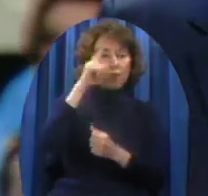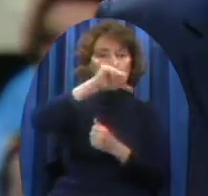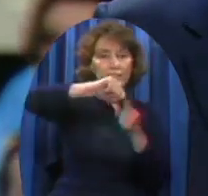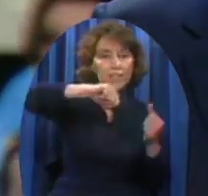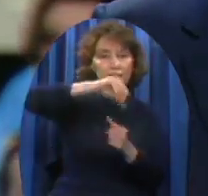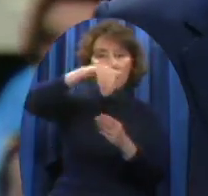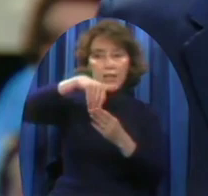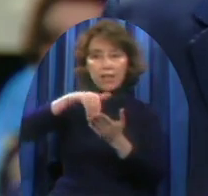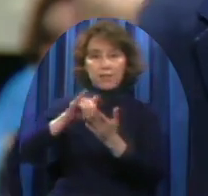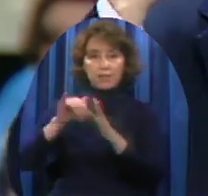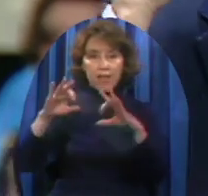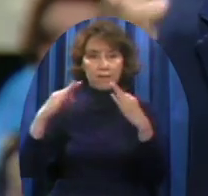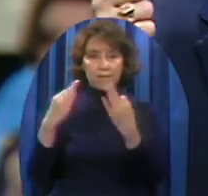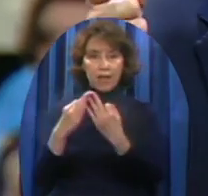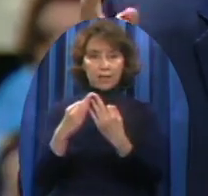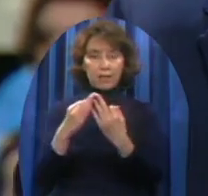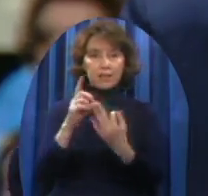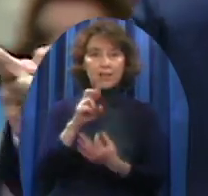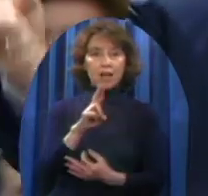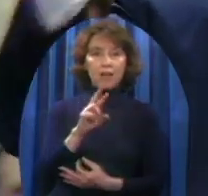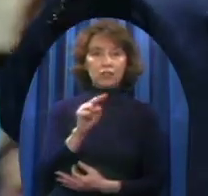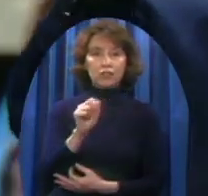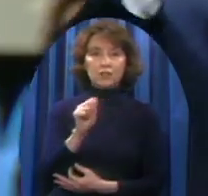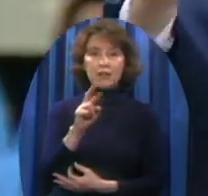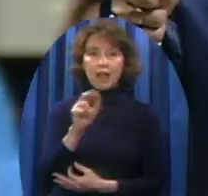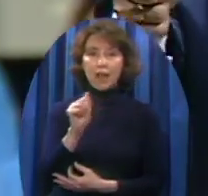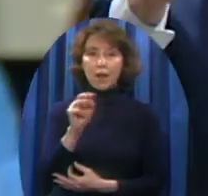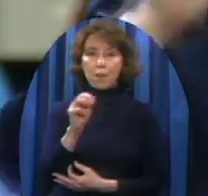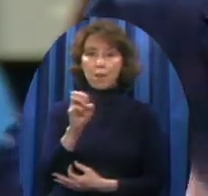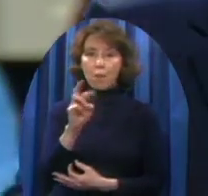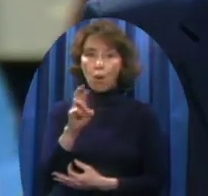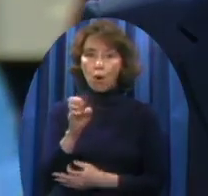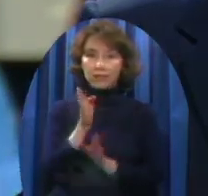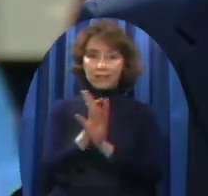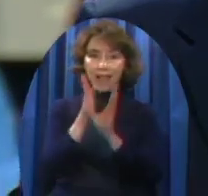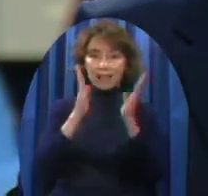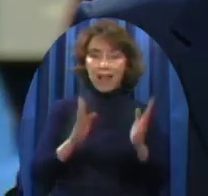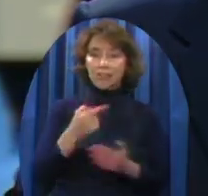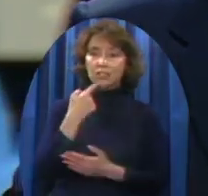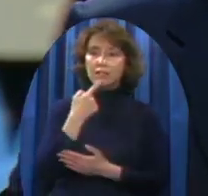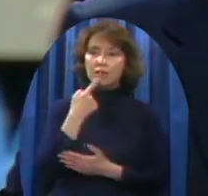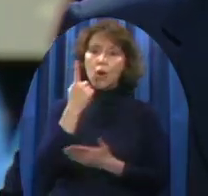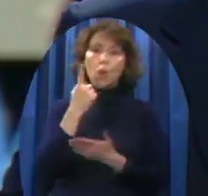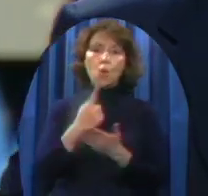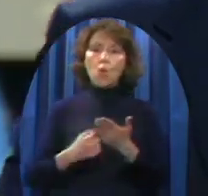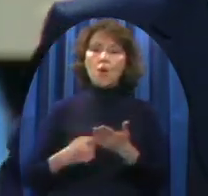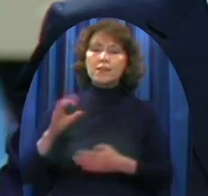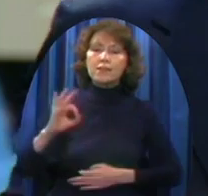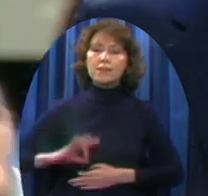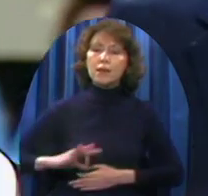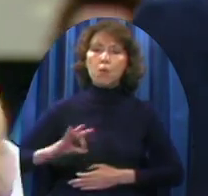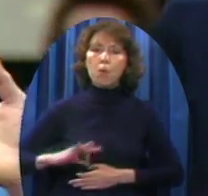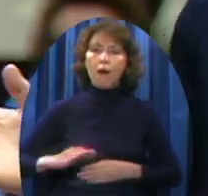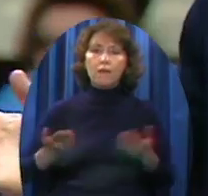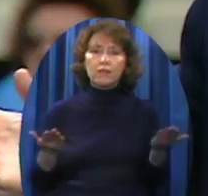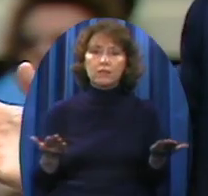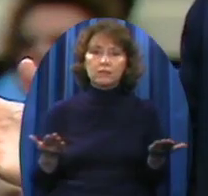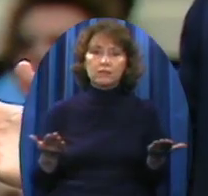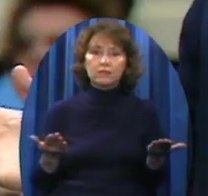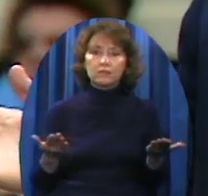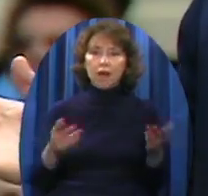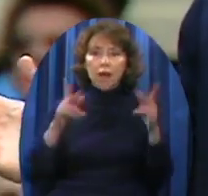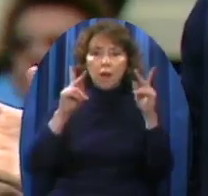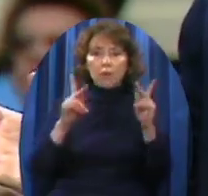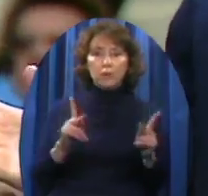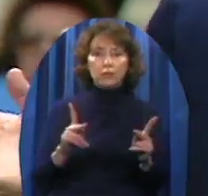Christian psychologist, said, what should it profit a preacher if he saved the whole world and lose his own children? My wife and I have three